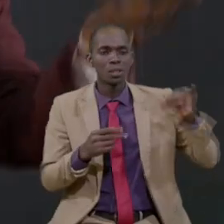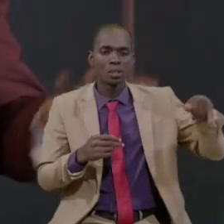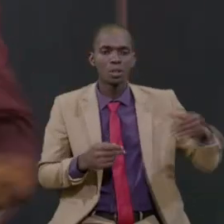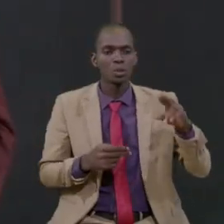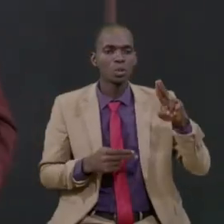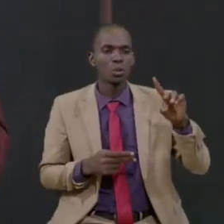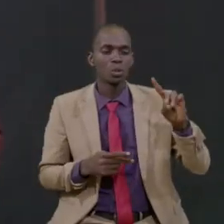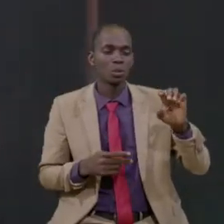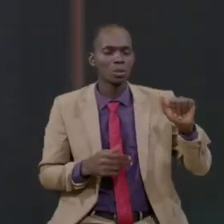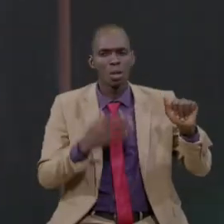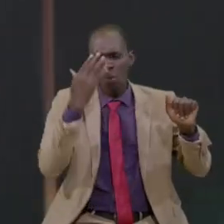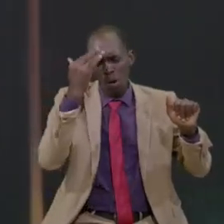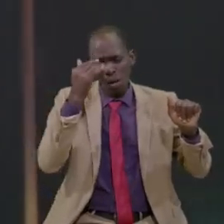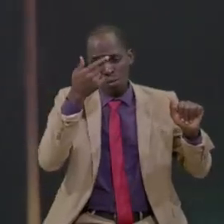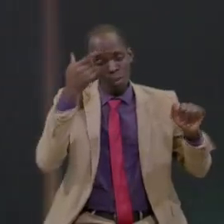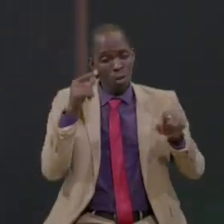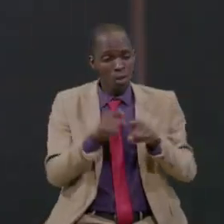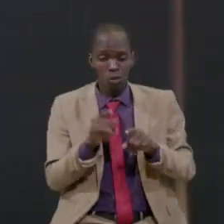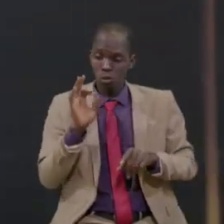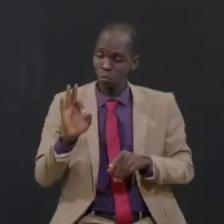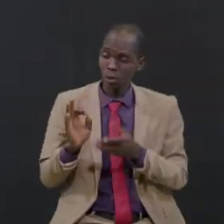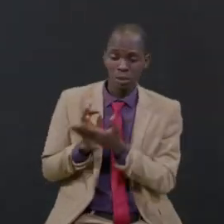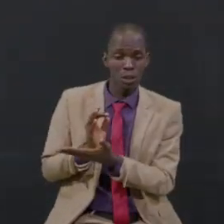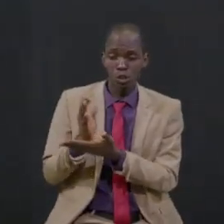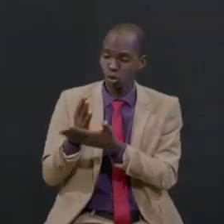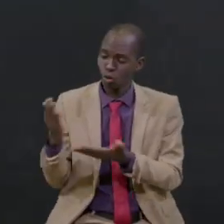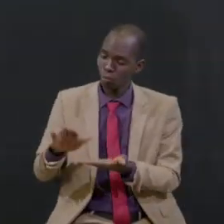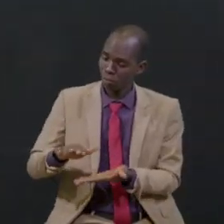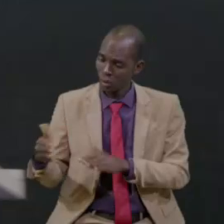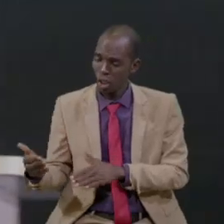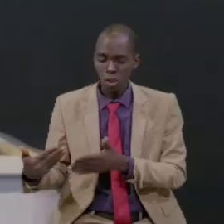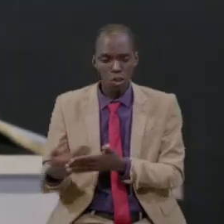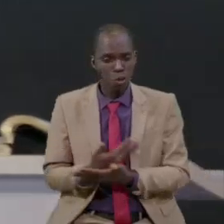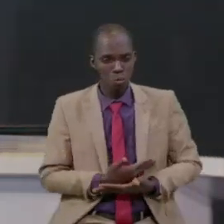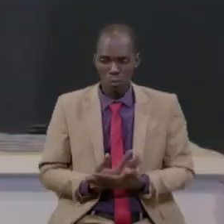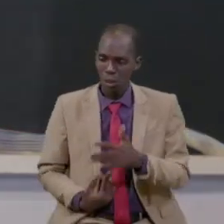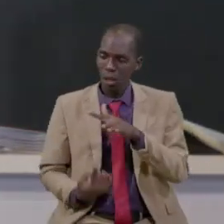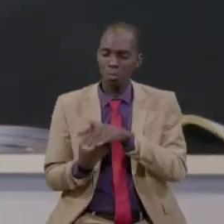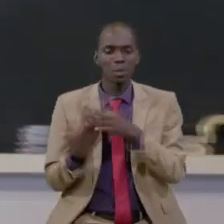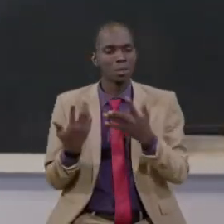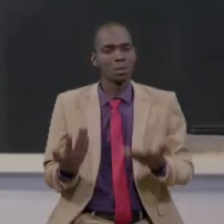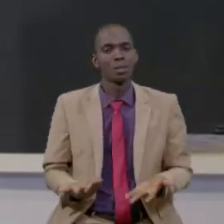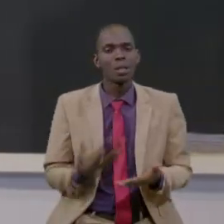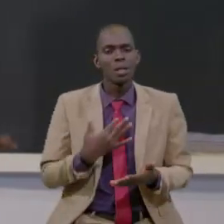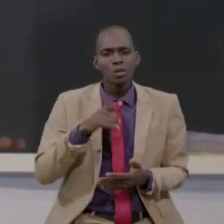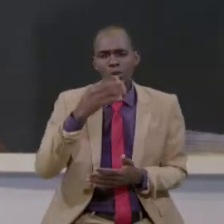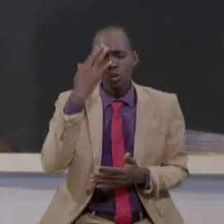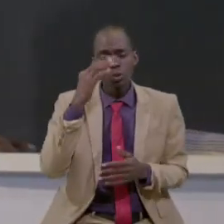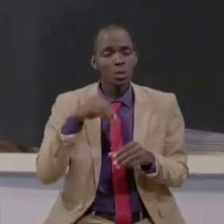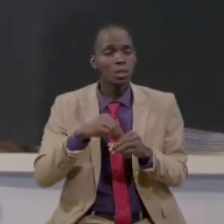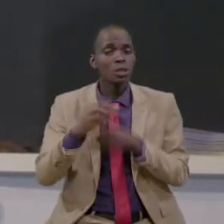new babies are being born. Do you know that in the world, all over the world, millions are